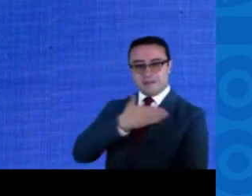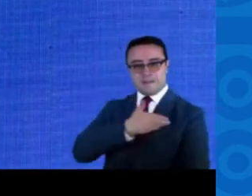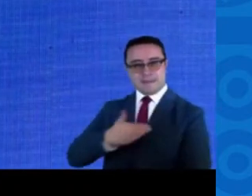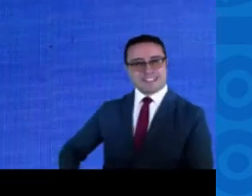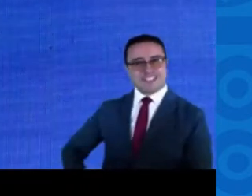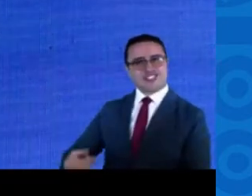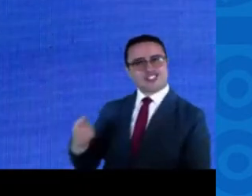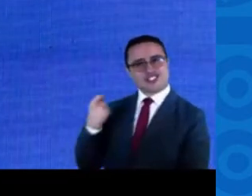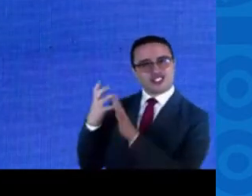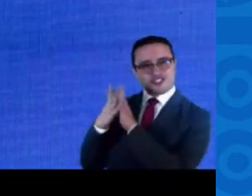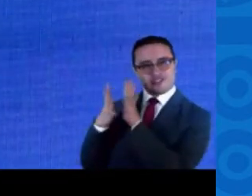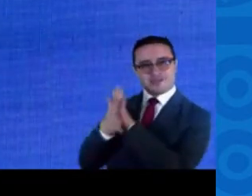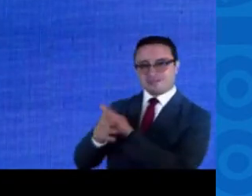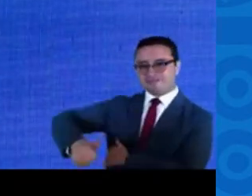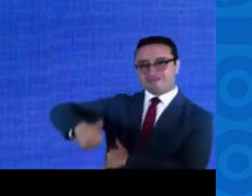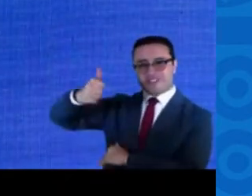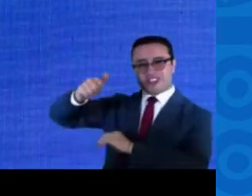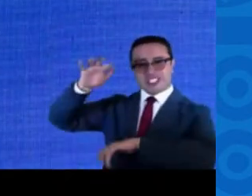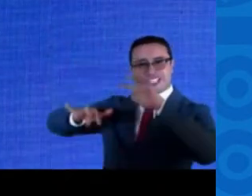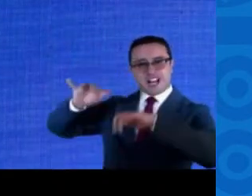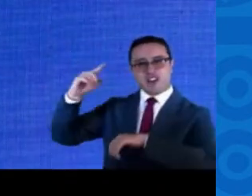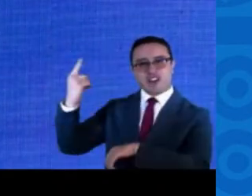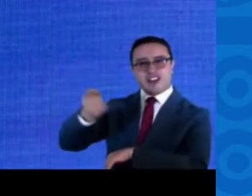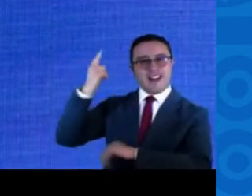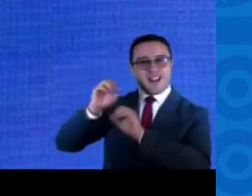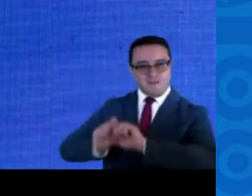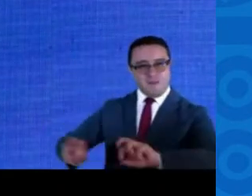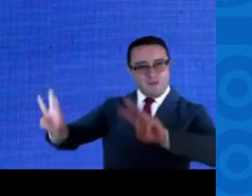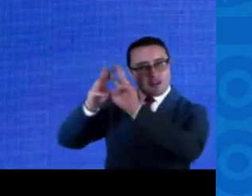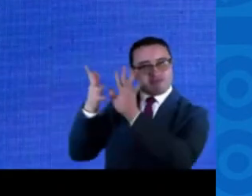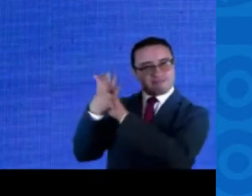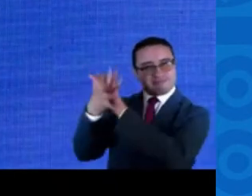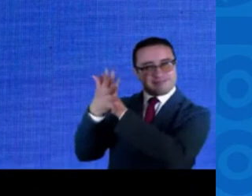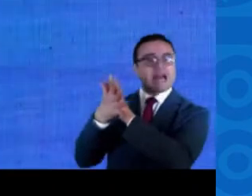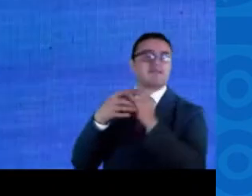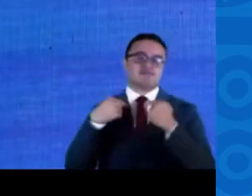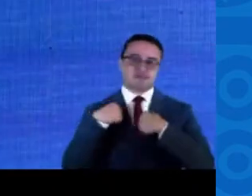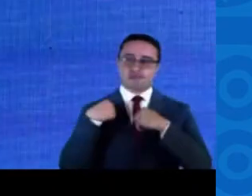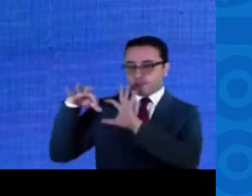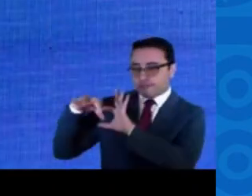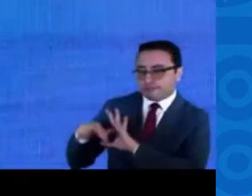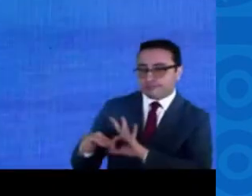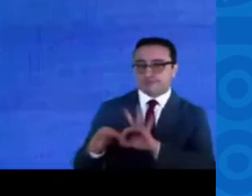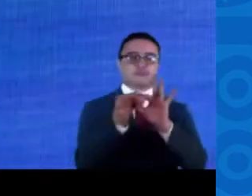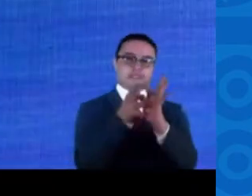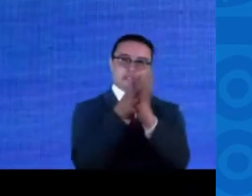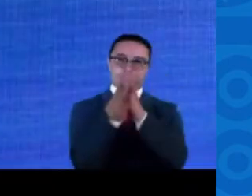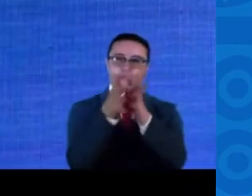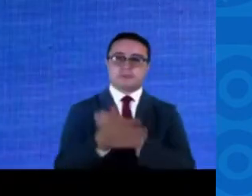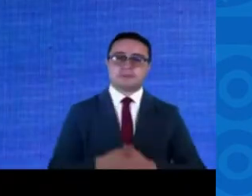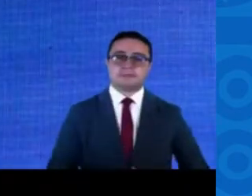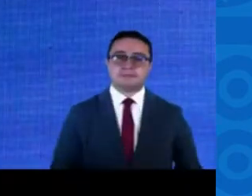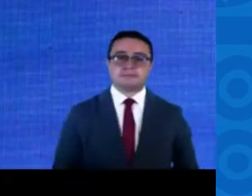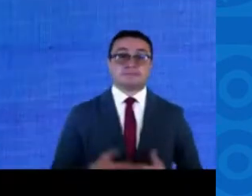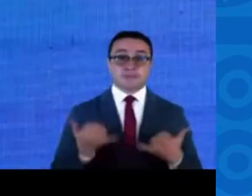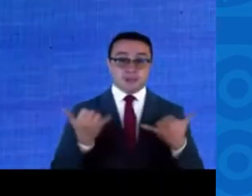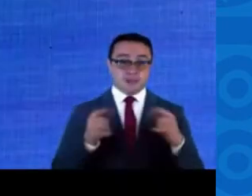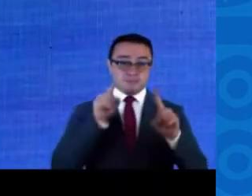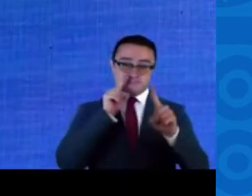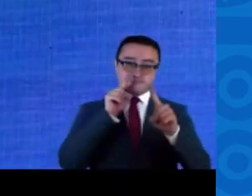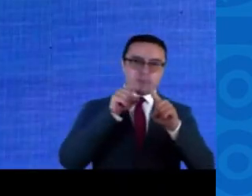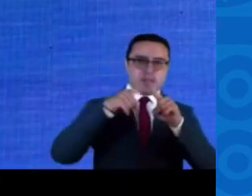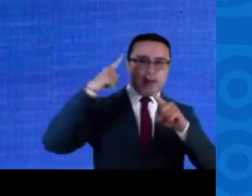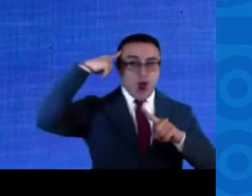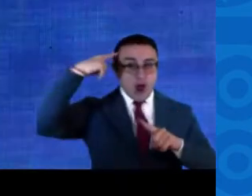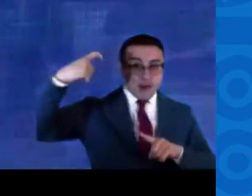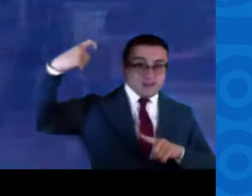The President and the Secretary General of the United Nations mentioned this, and it is that at this moment we face